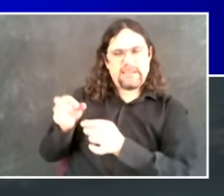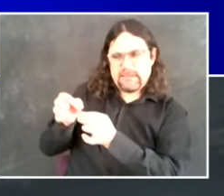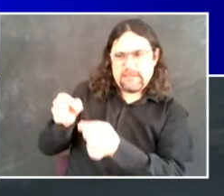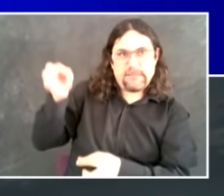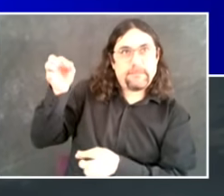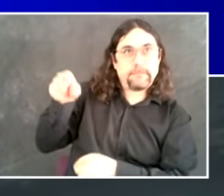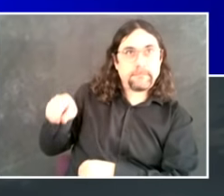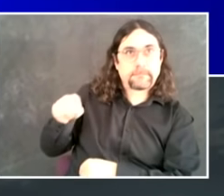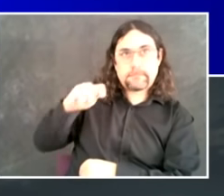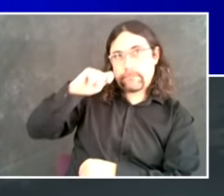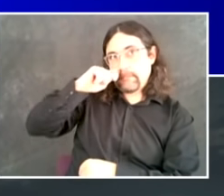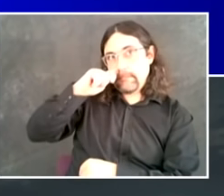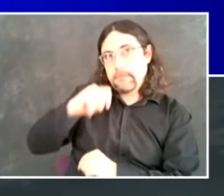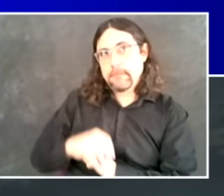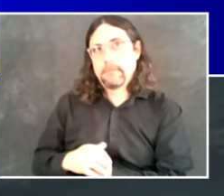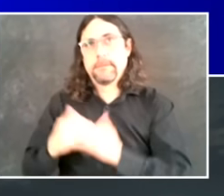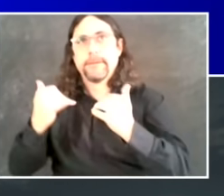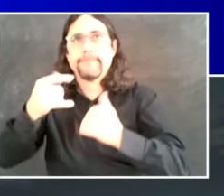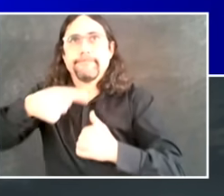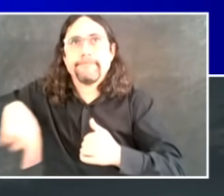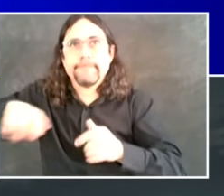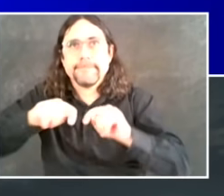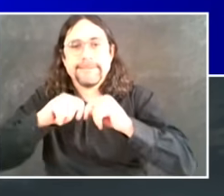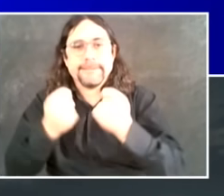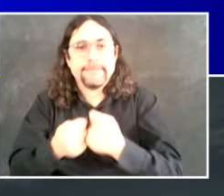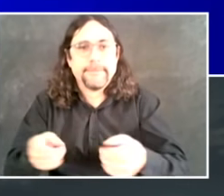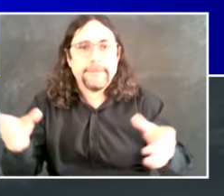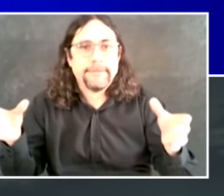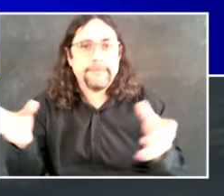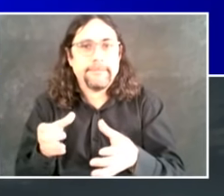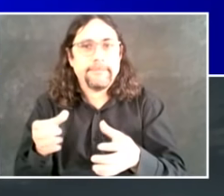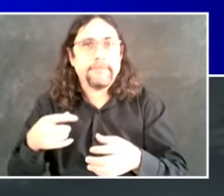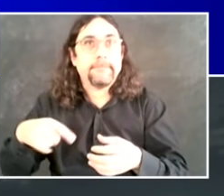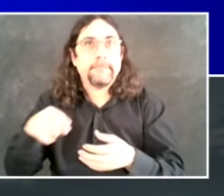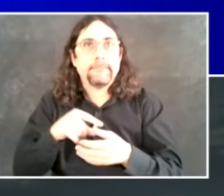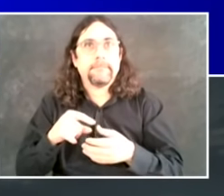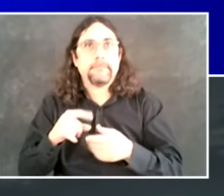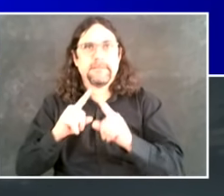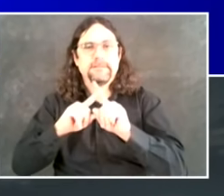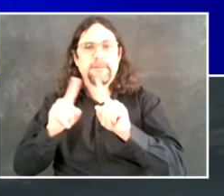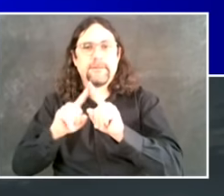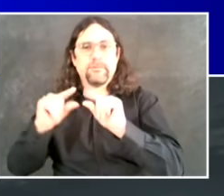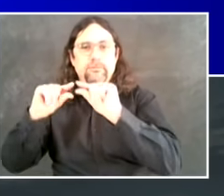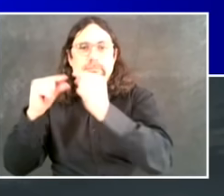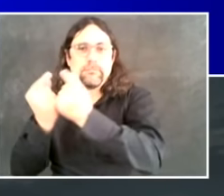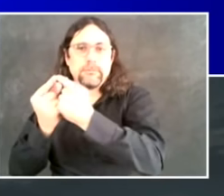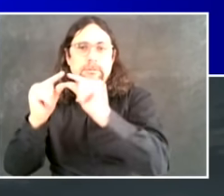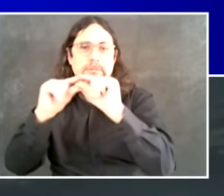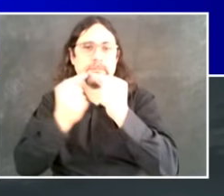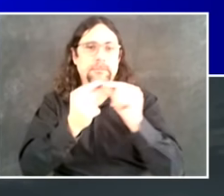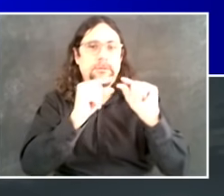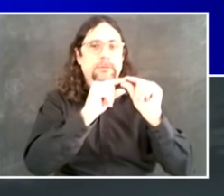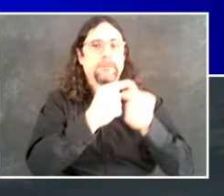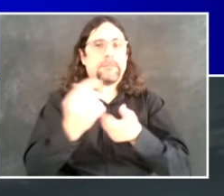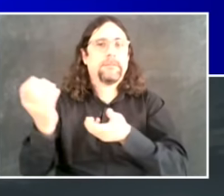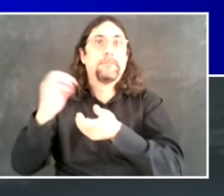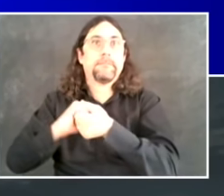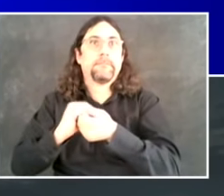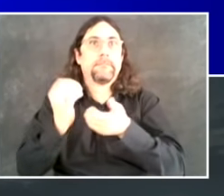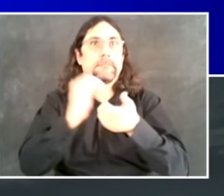coalition of different organizations to help us get this right. Now, how many? When?